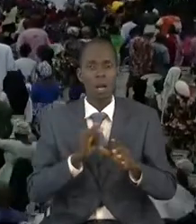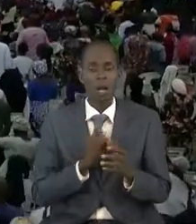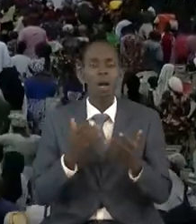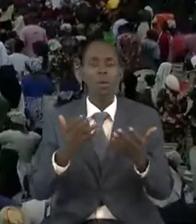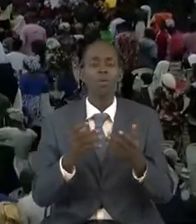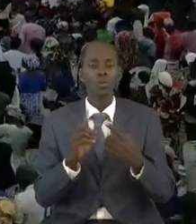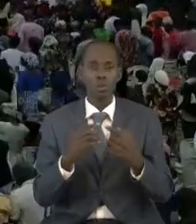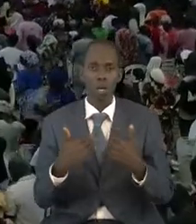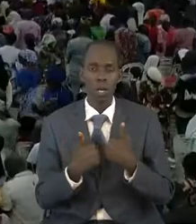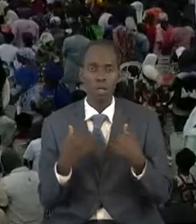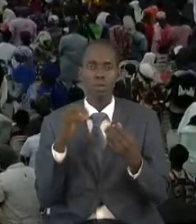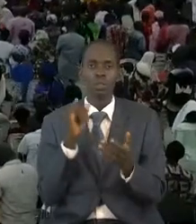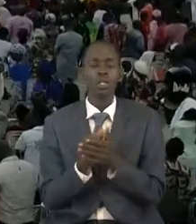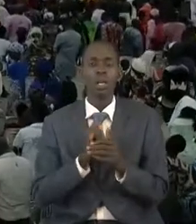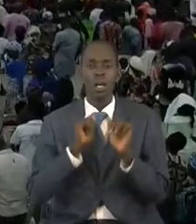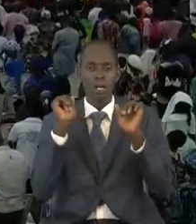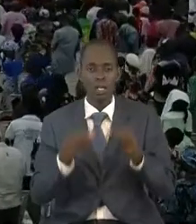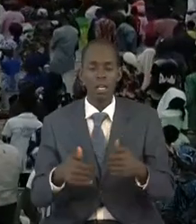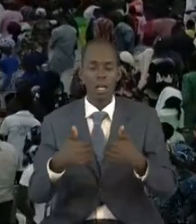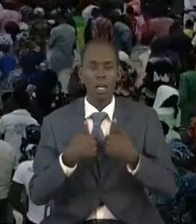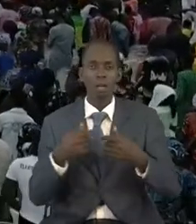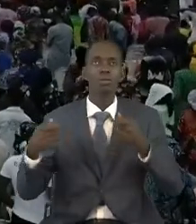have dominion every day in